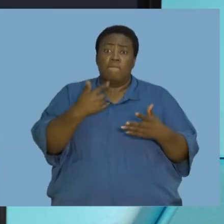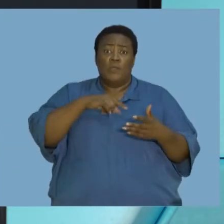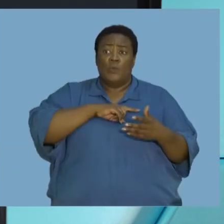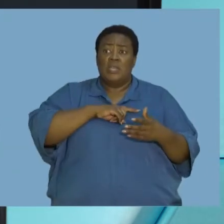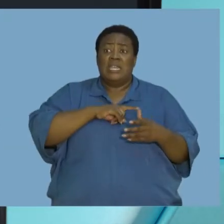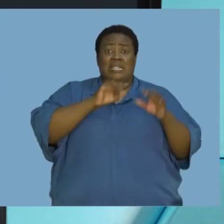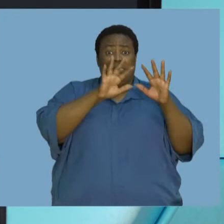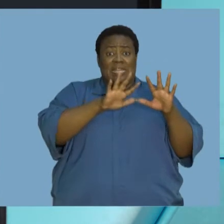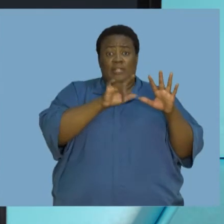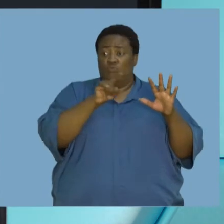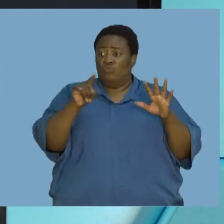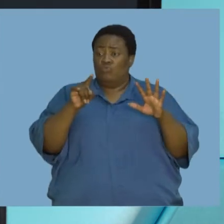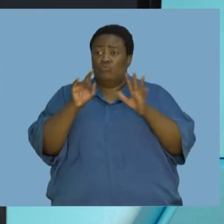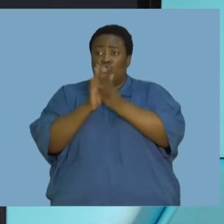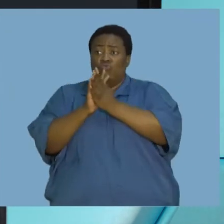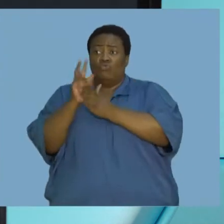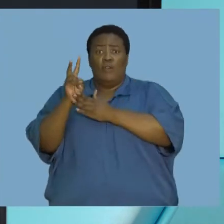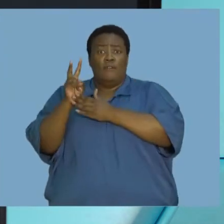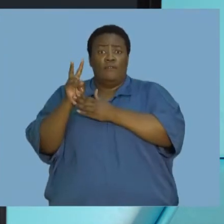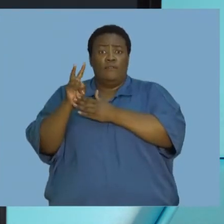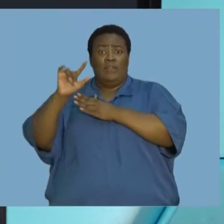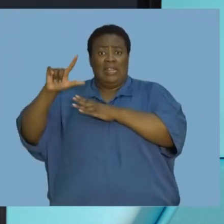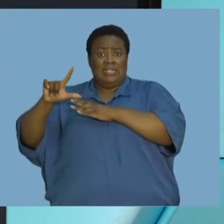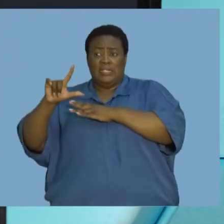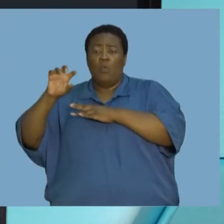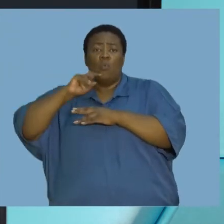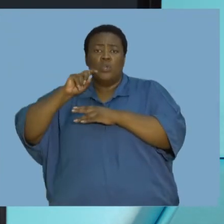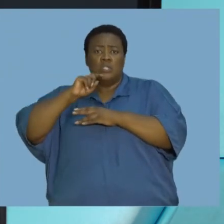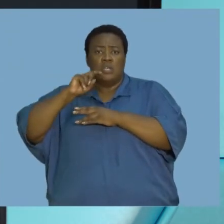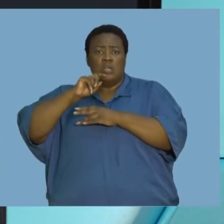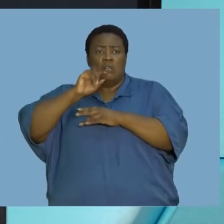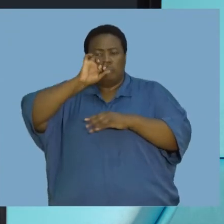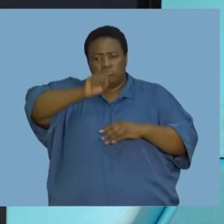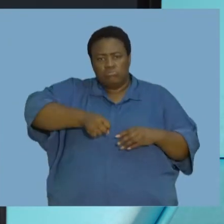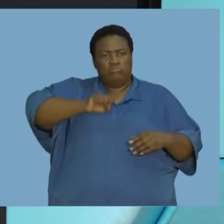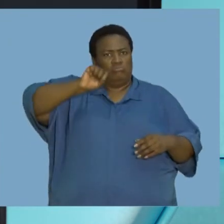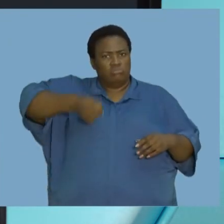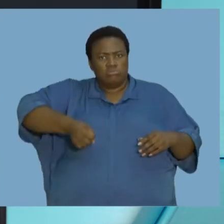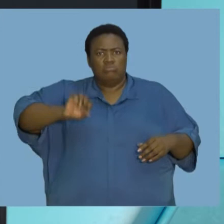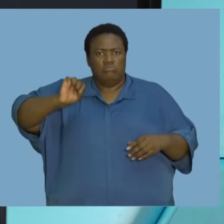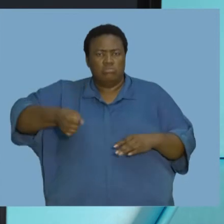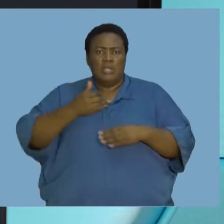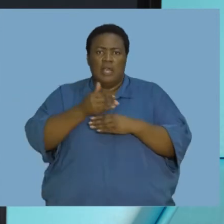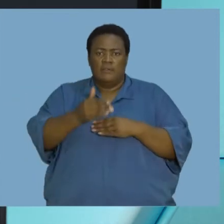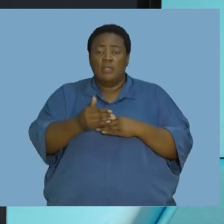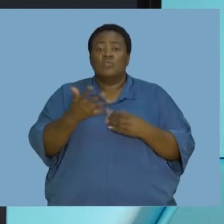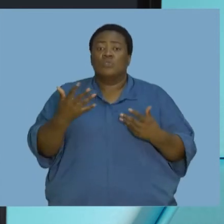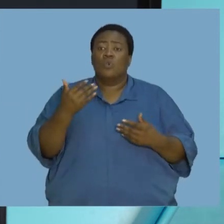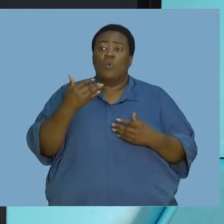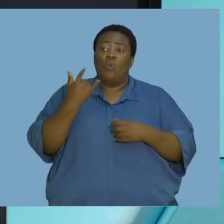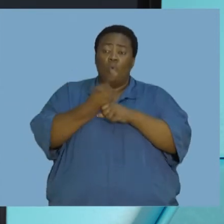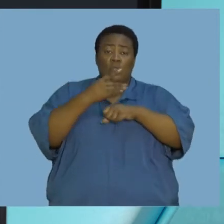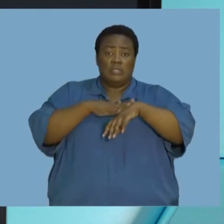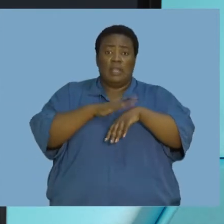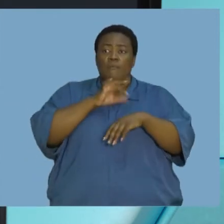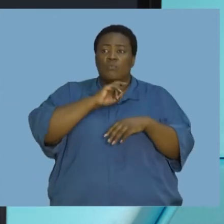12 liters of water flushing down after we've used the bath. Now that often means that when we use the bath, every